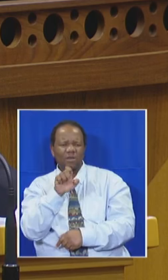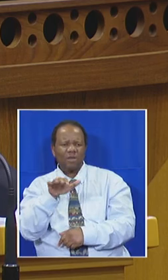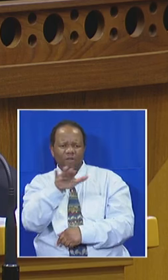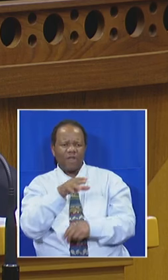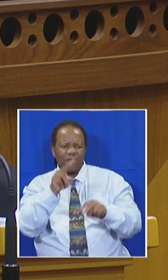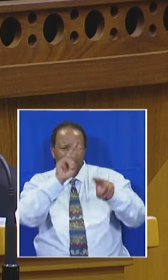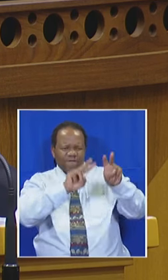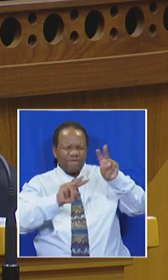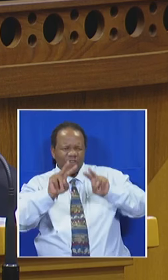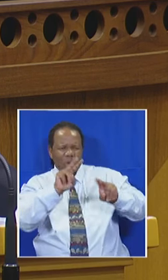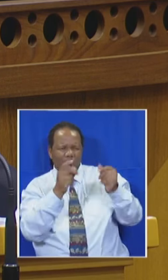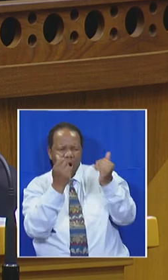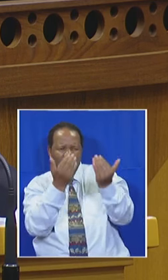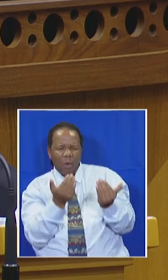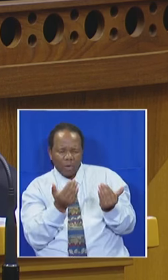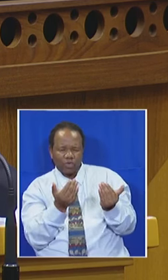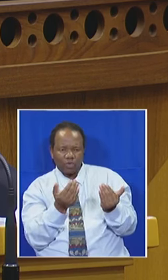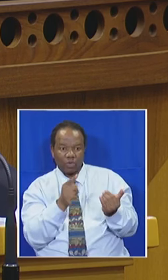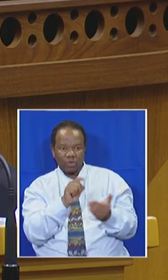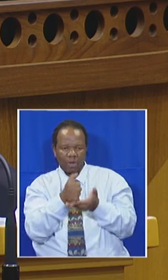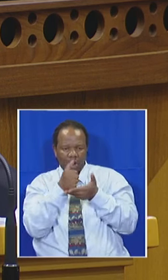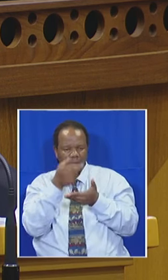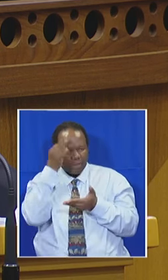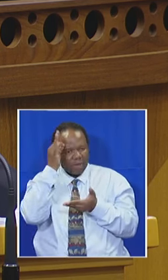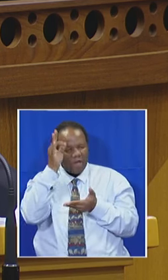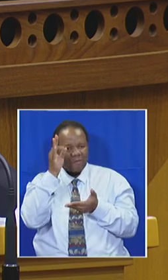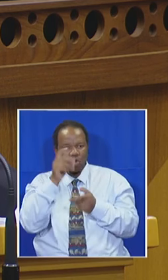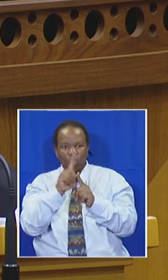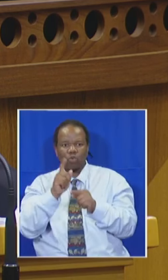we do not pay excess land prices.